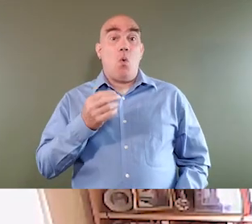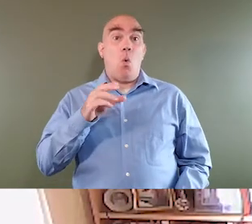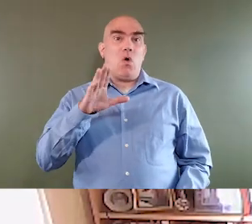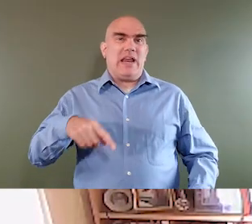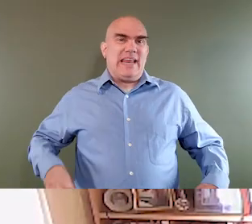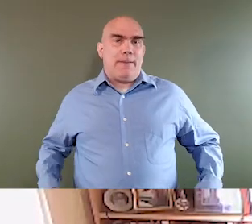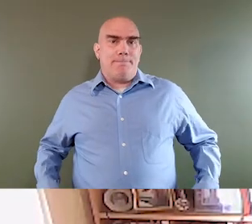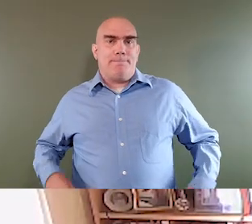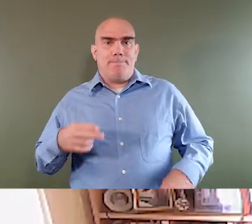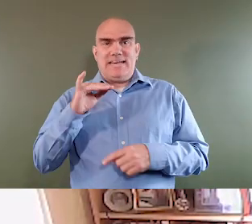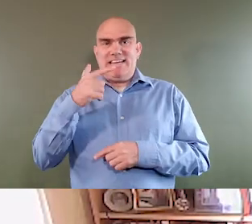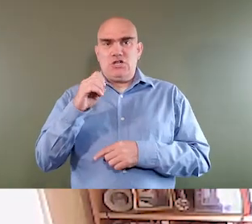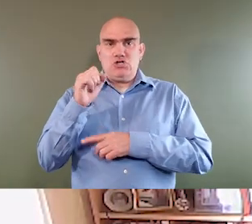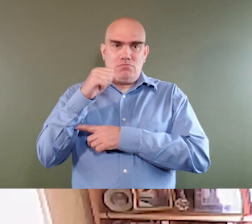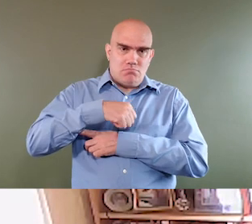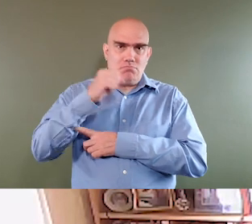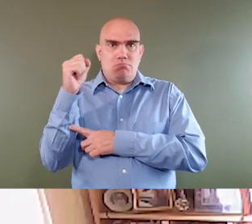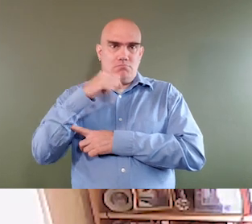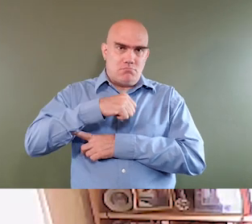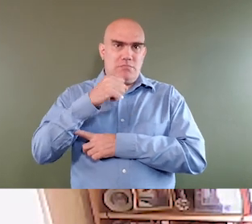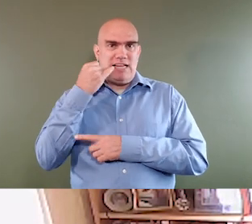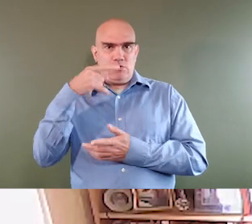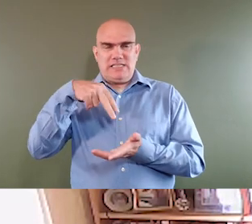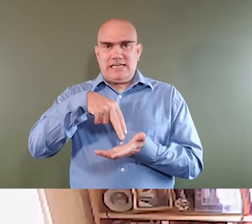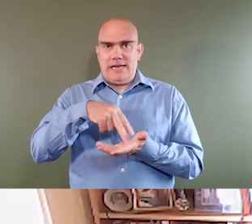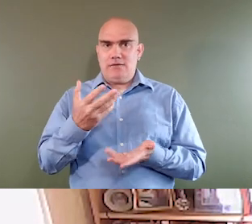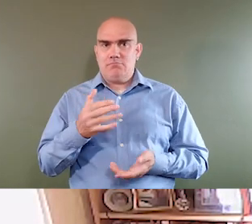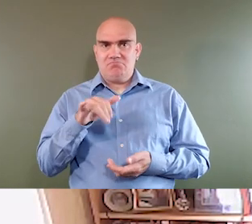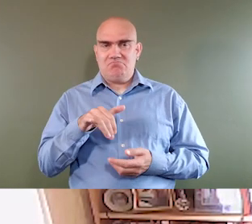overhead reach for standing athletes.